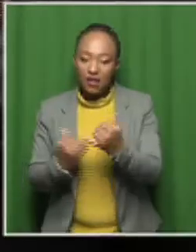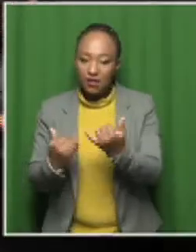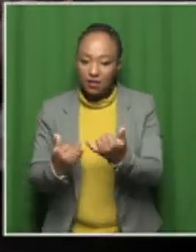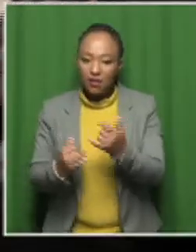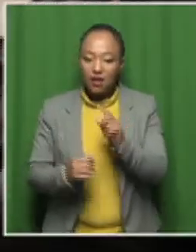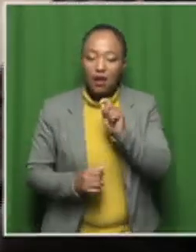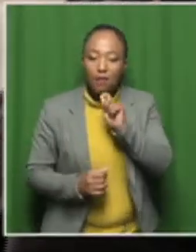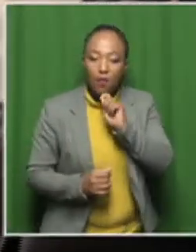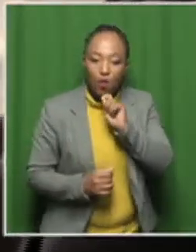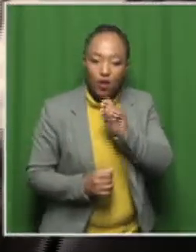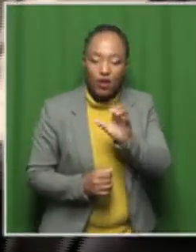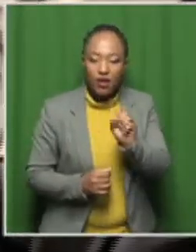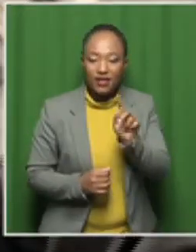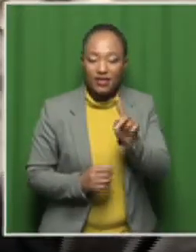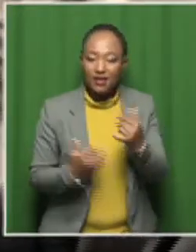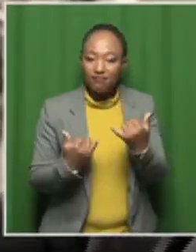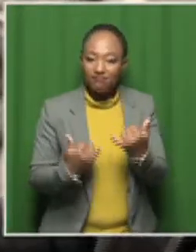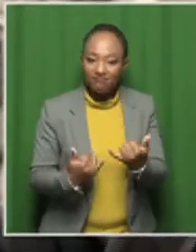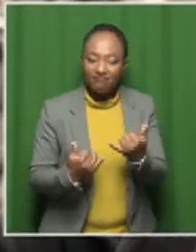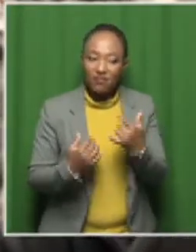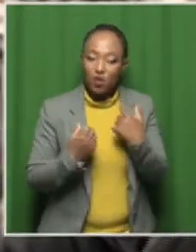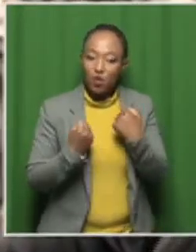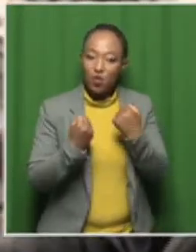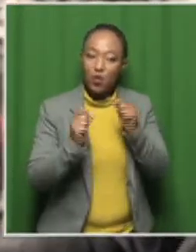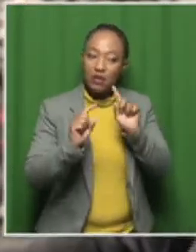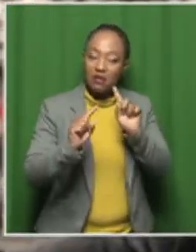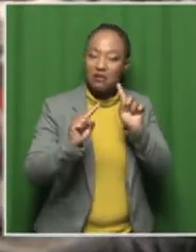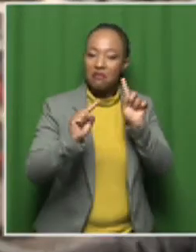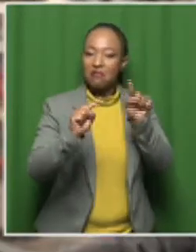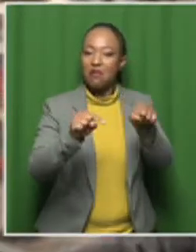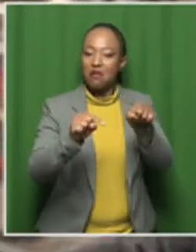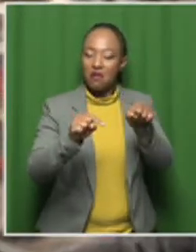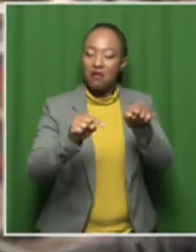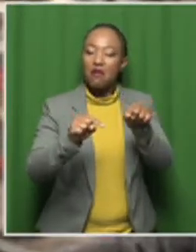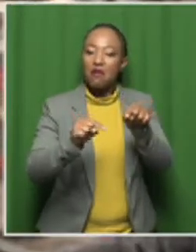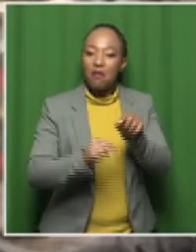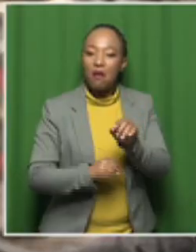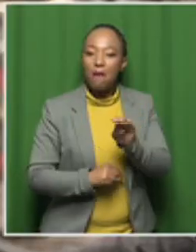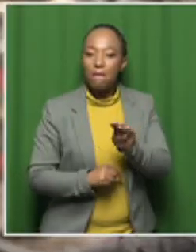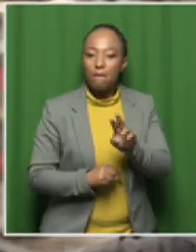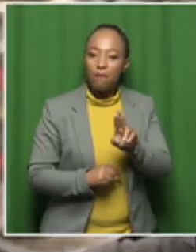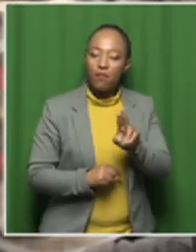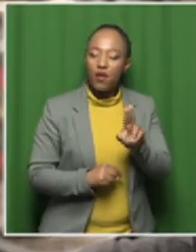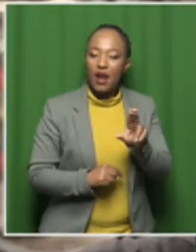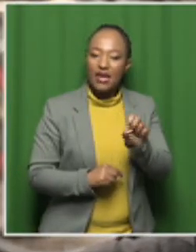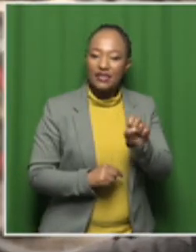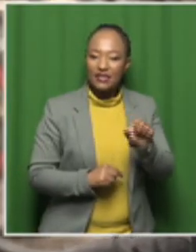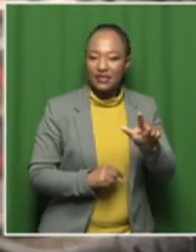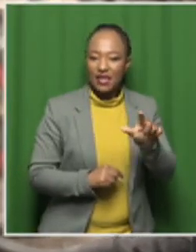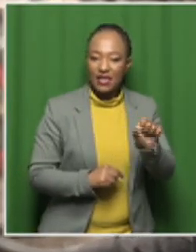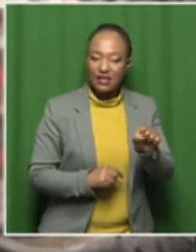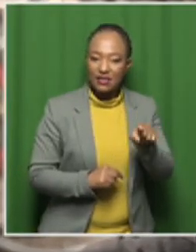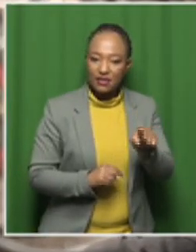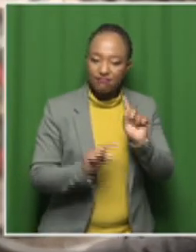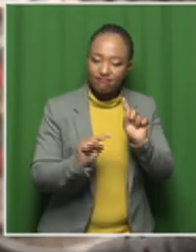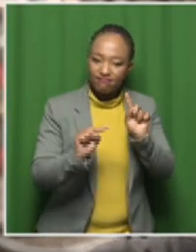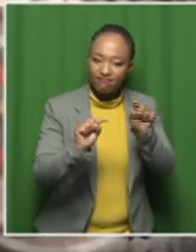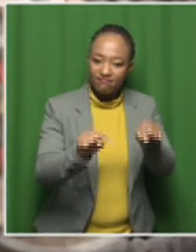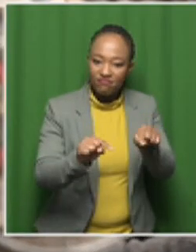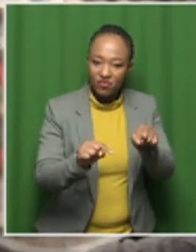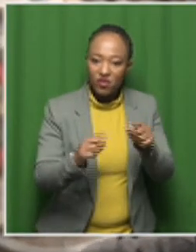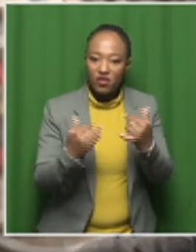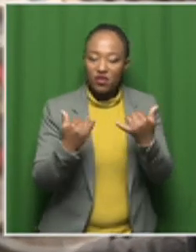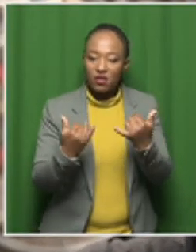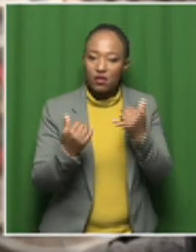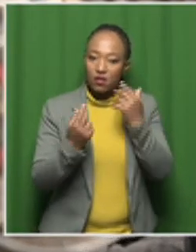home. Yes, today we are going to Basel, and I think you've spent the past 2 days really getting an